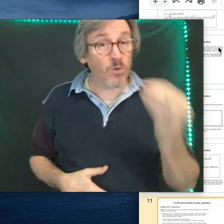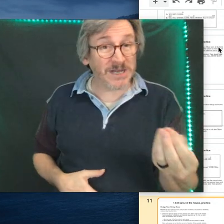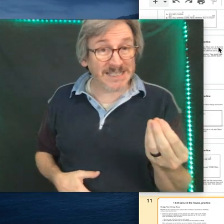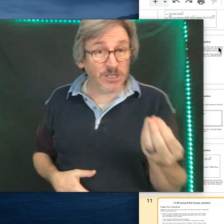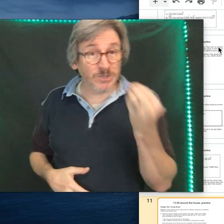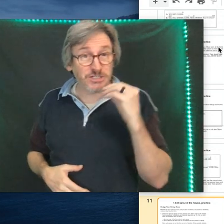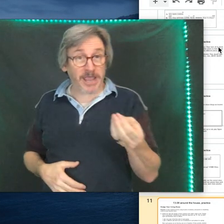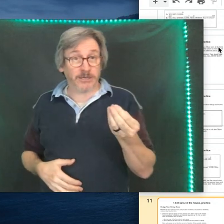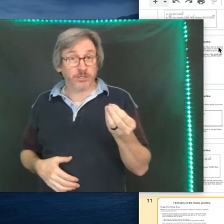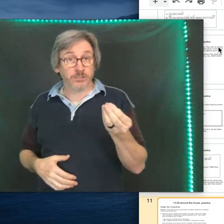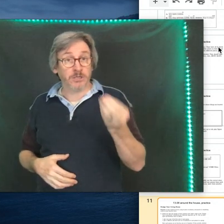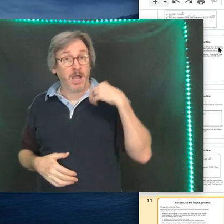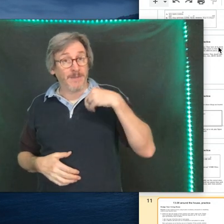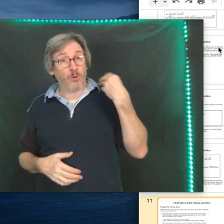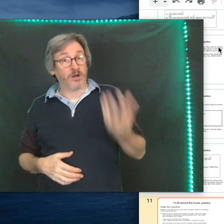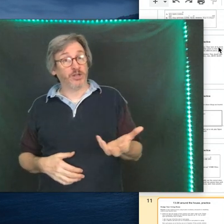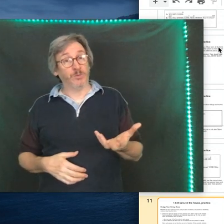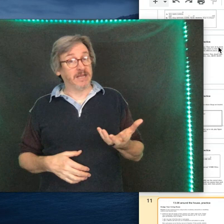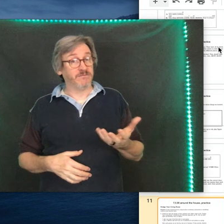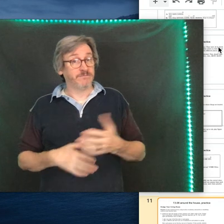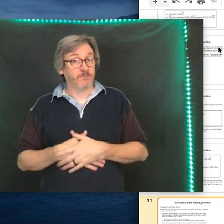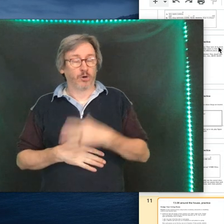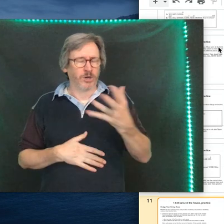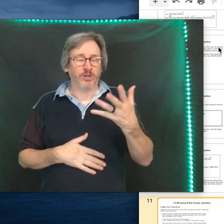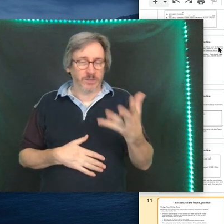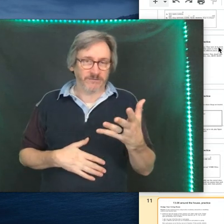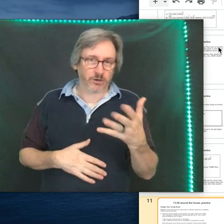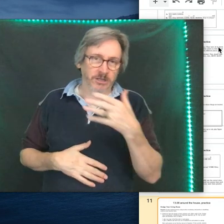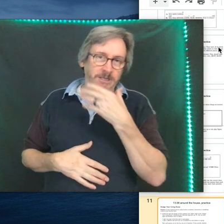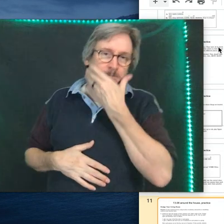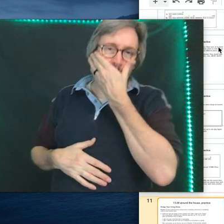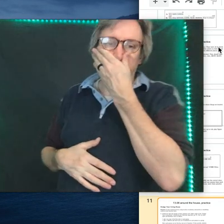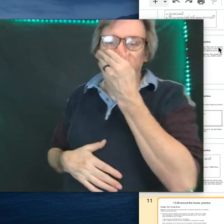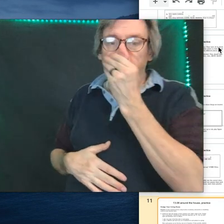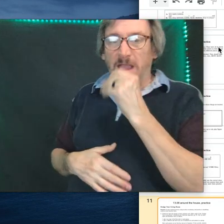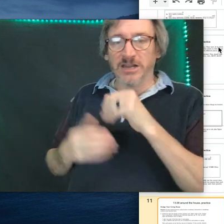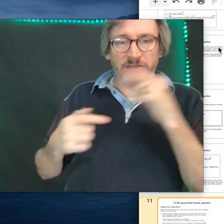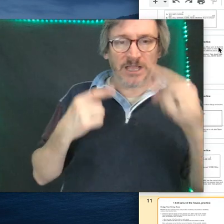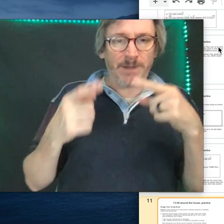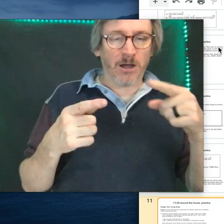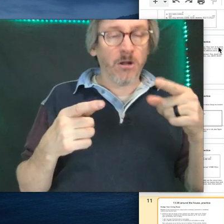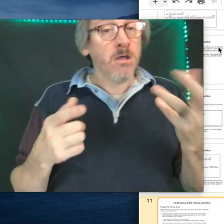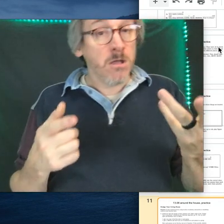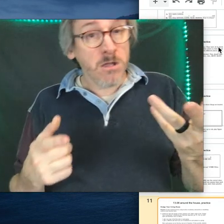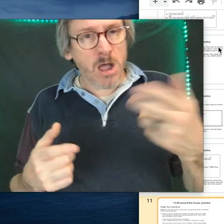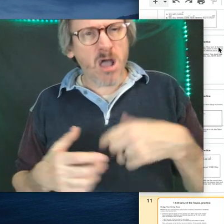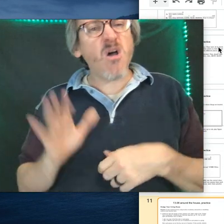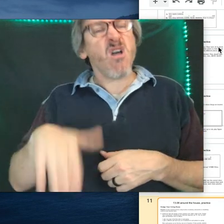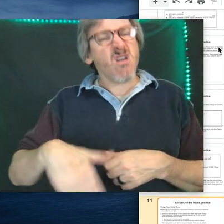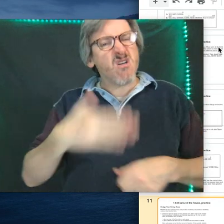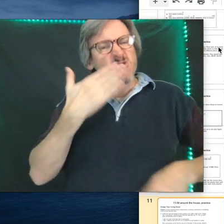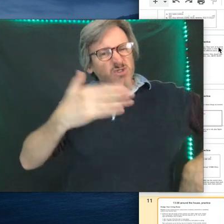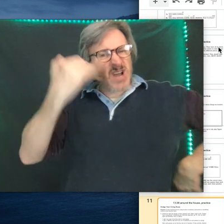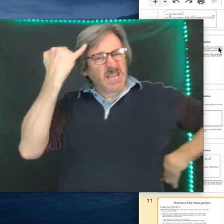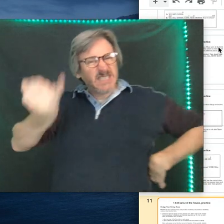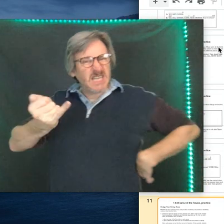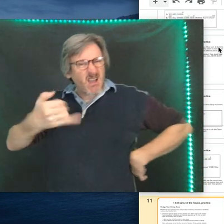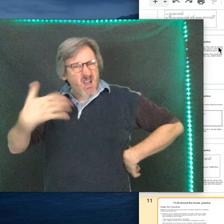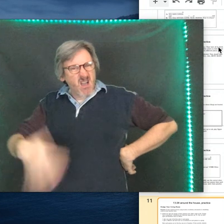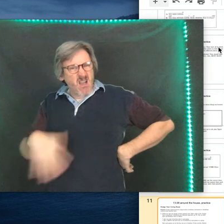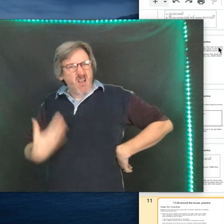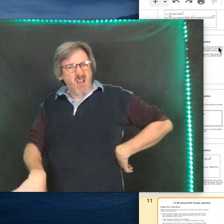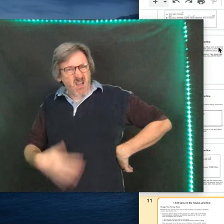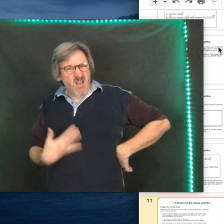So what is it you would change about where you would live or where you live currently? And to think about,